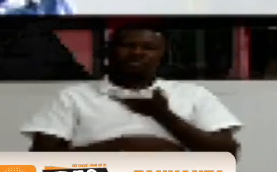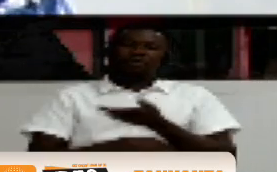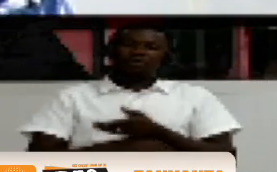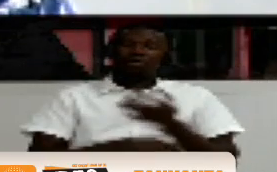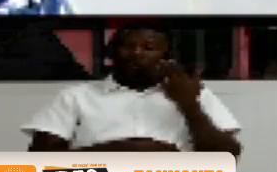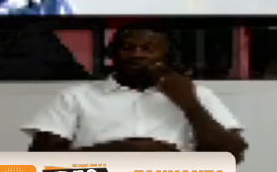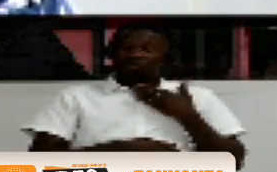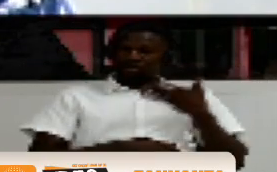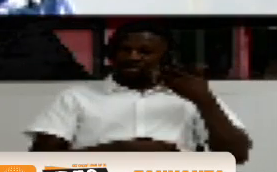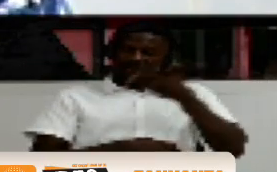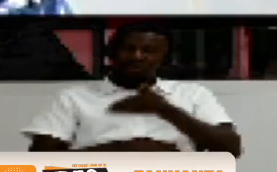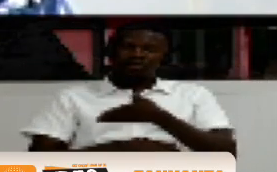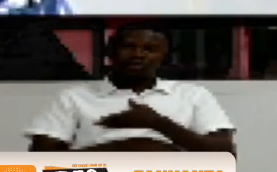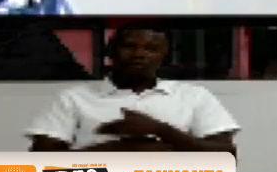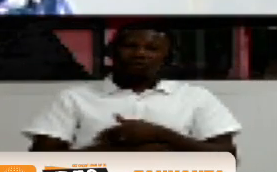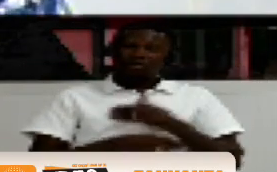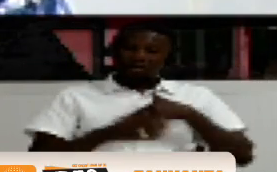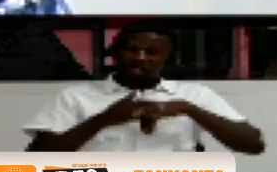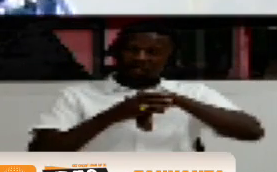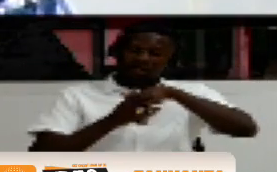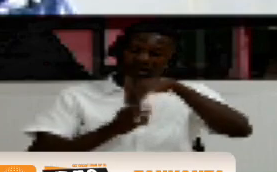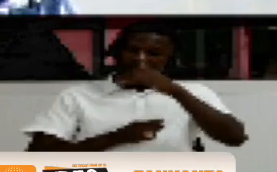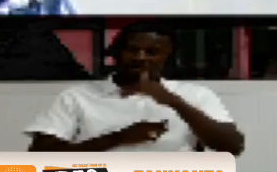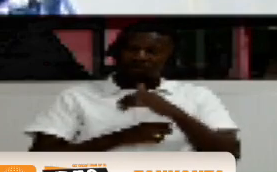When we get out of the